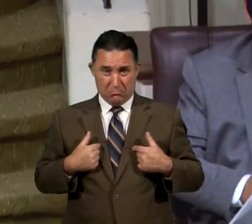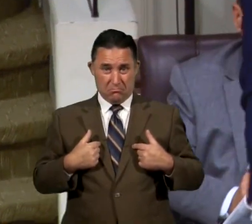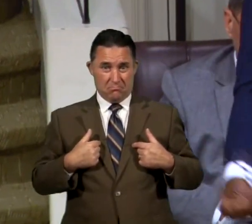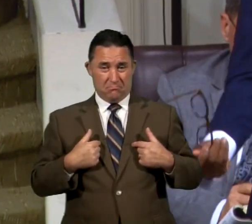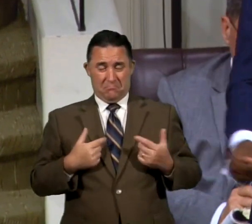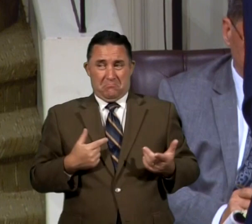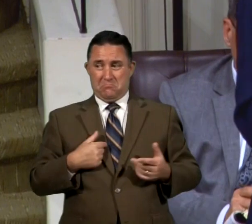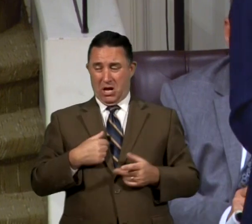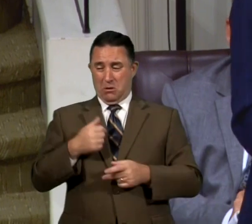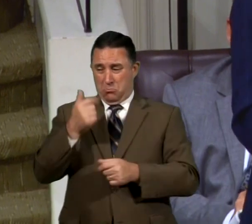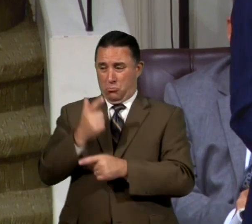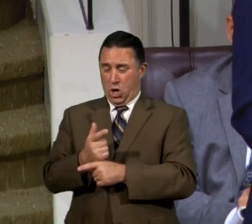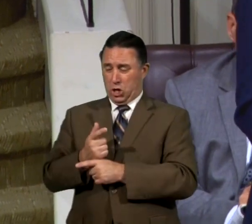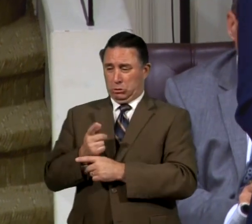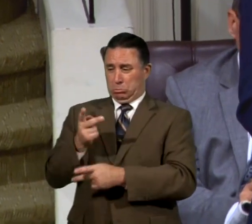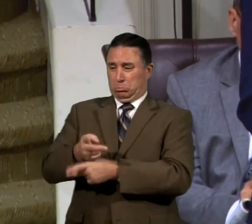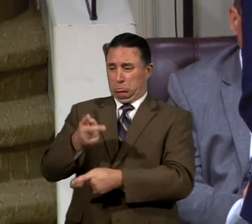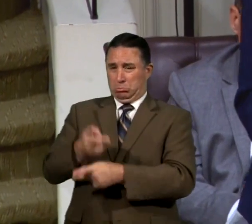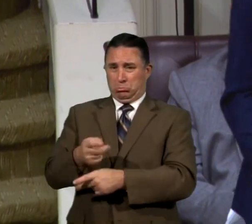Why would I keep my brother?